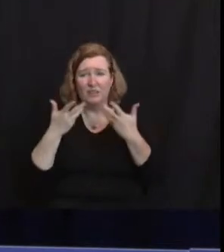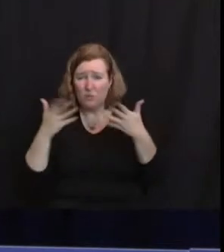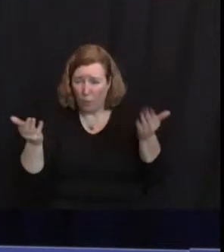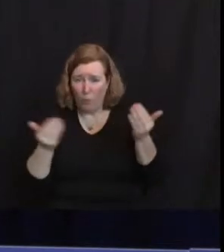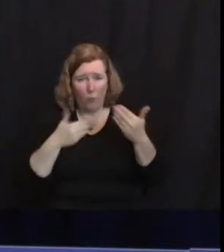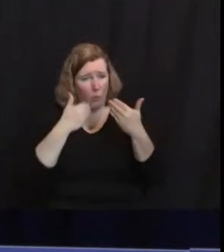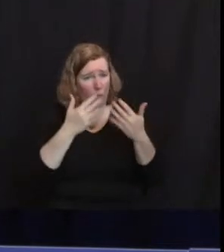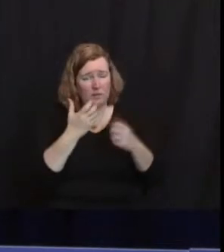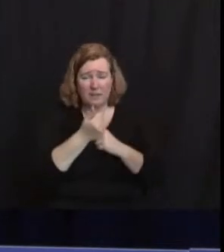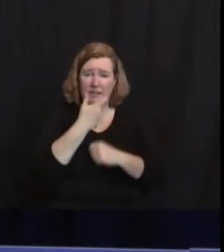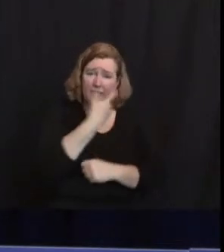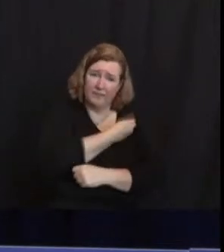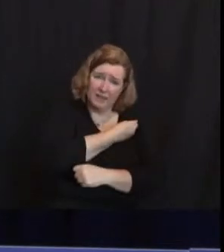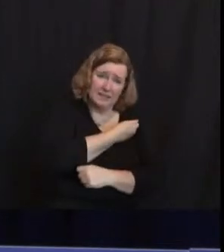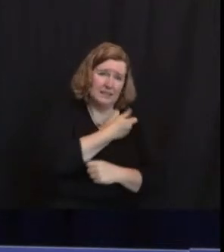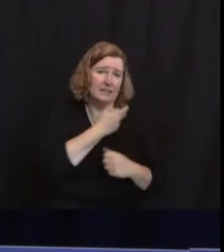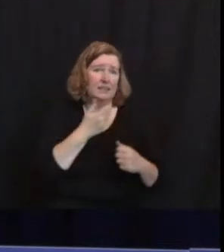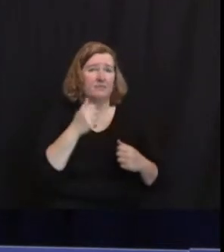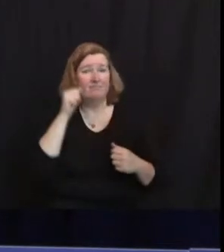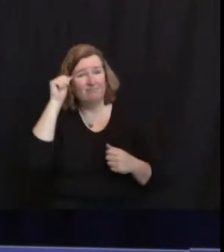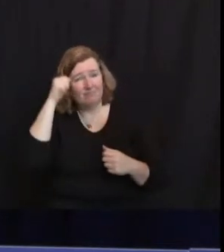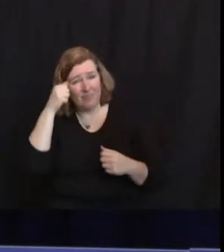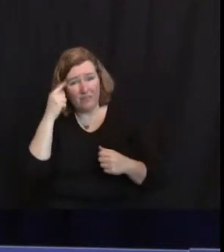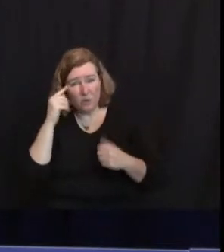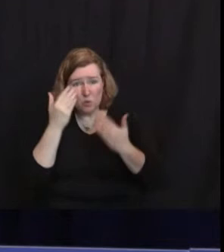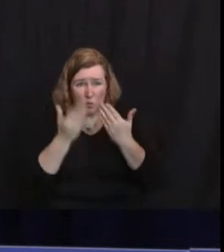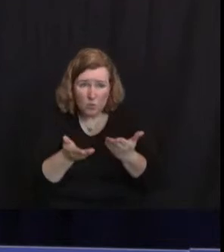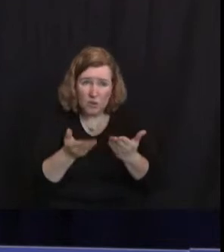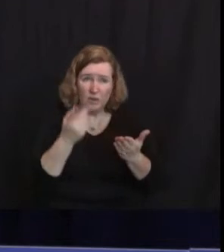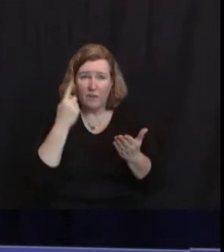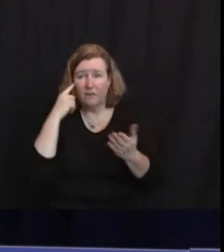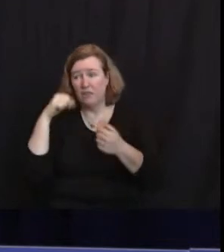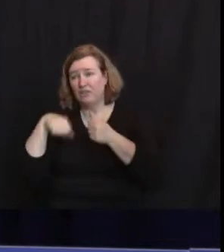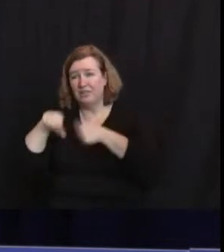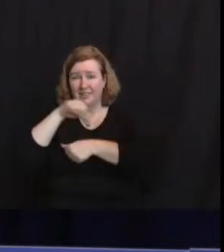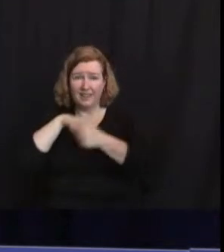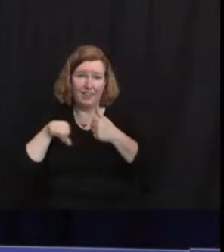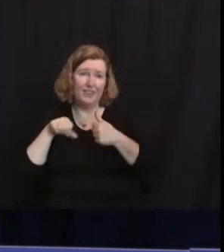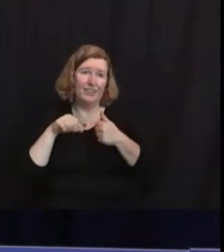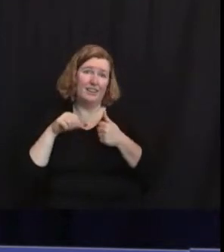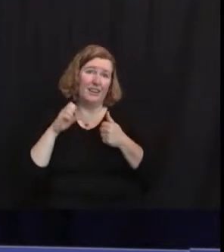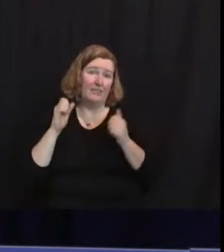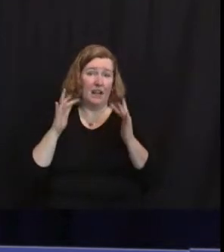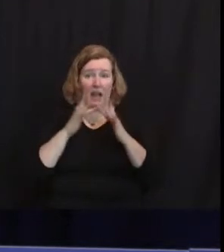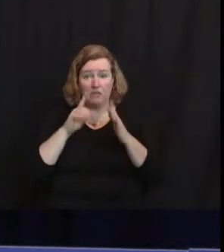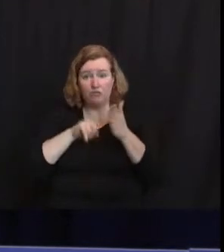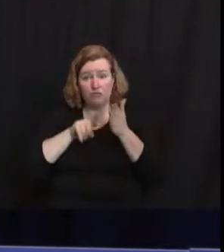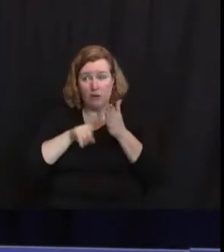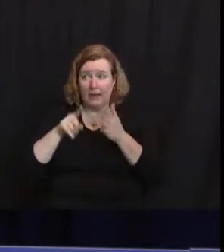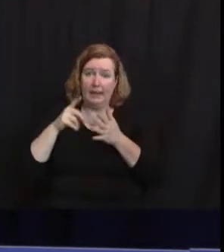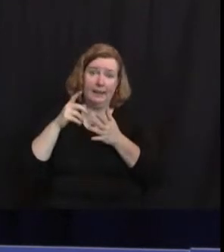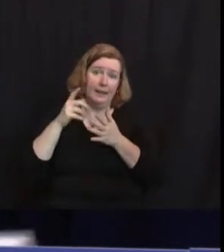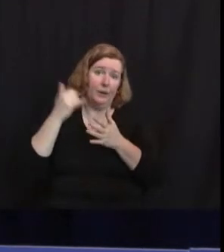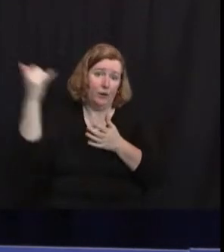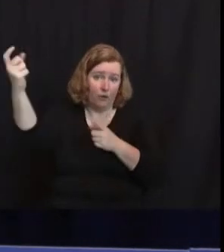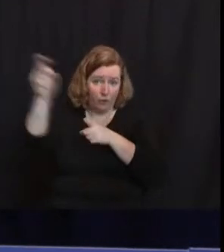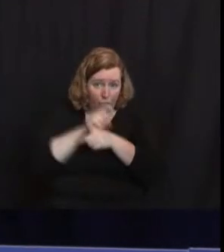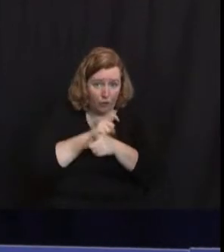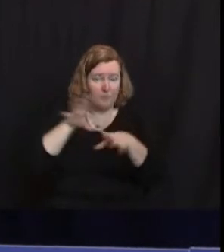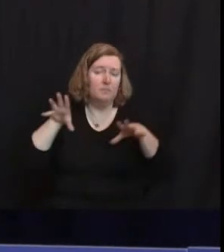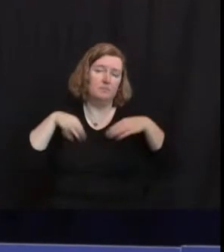vaccinated, and remember, for each other, for us all, please take the call and download the COVID Alert NJ app. Thank